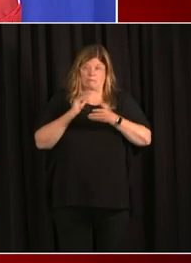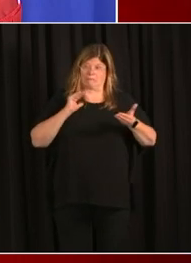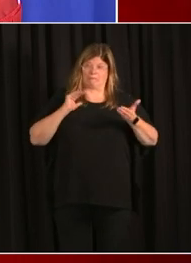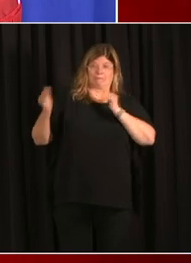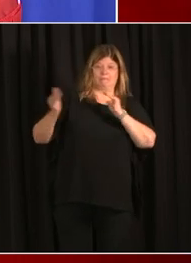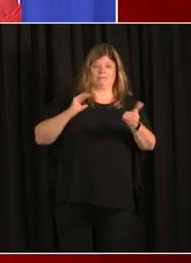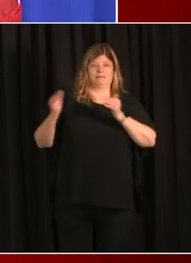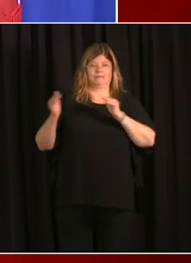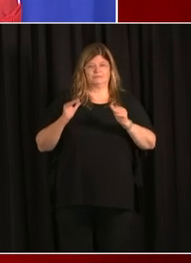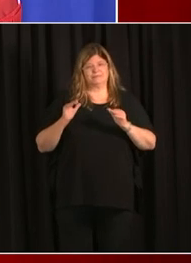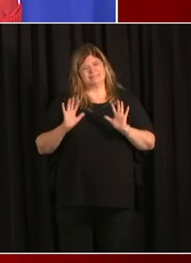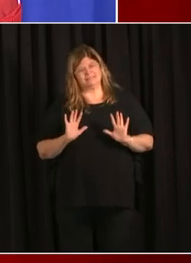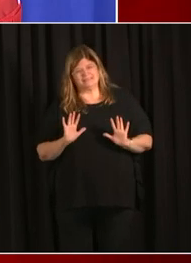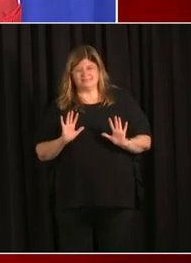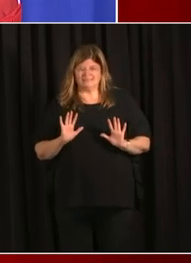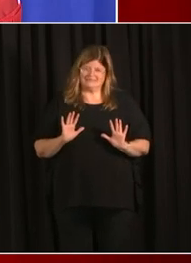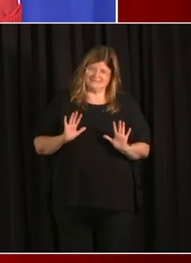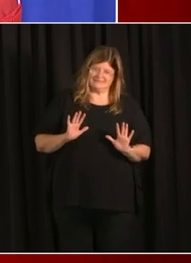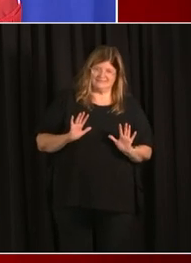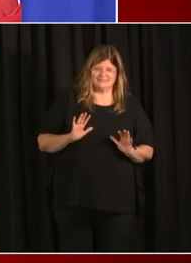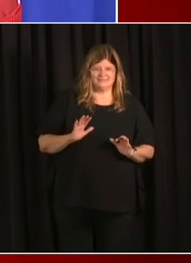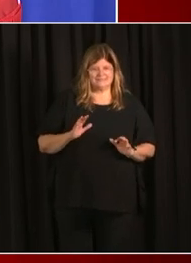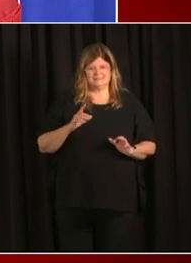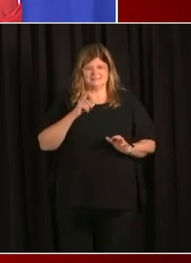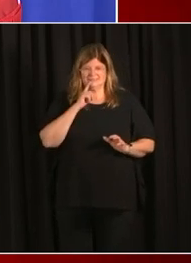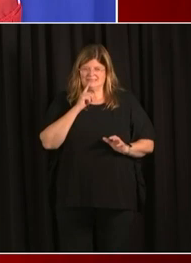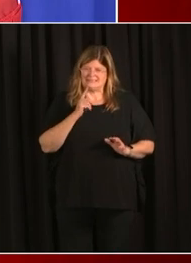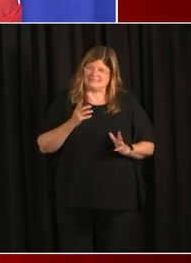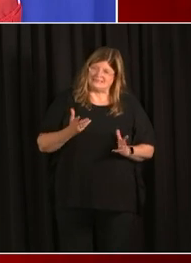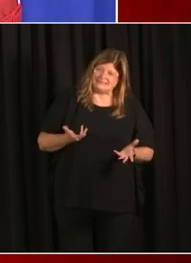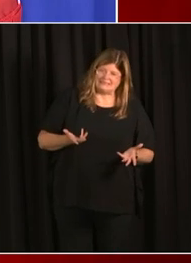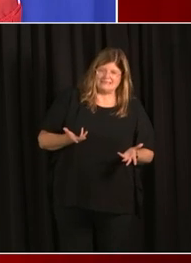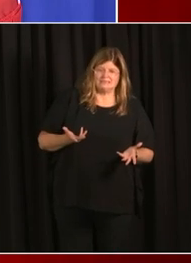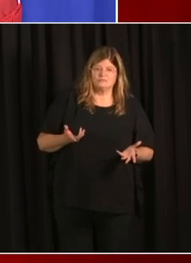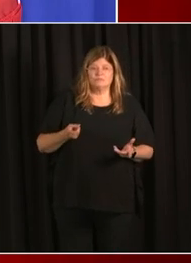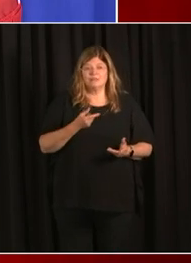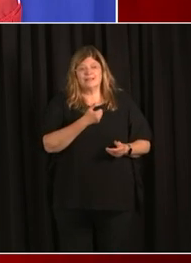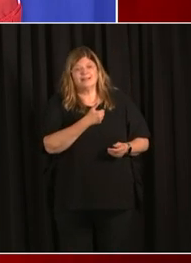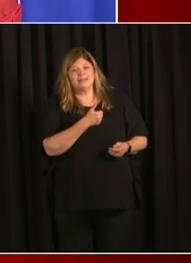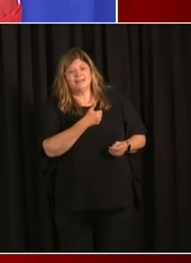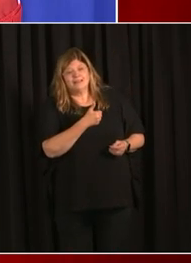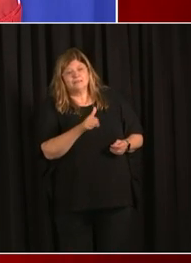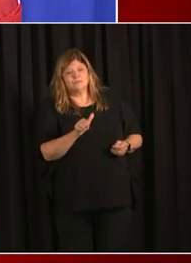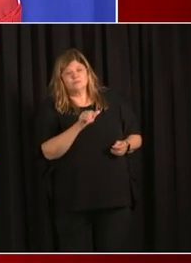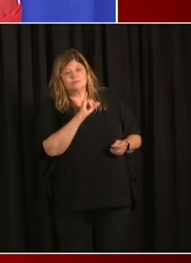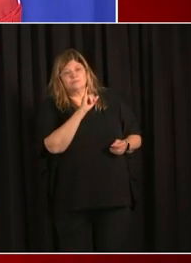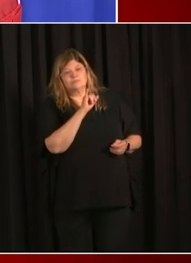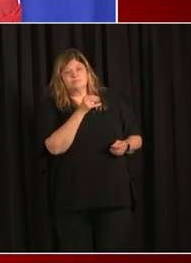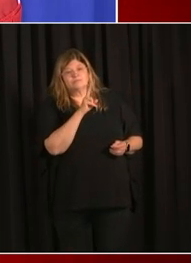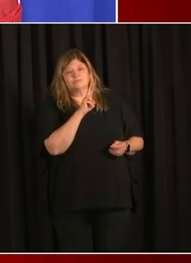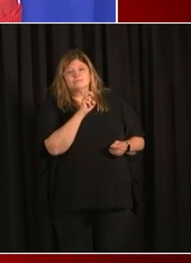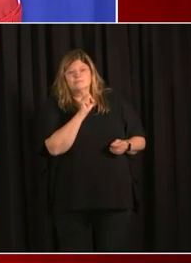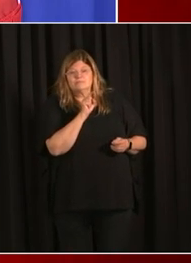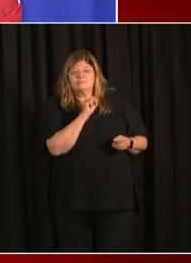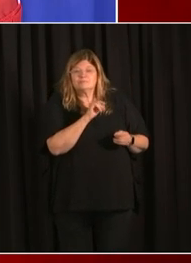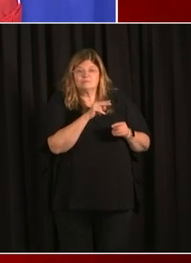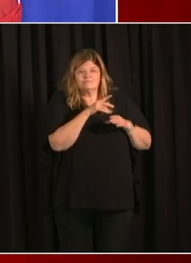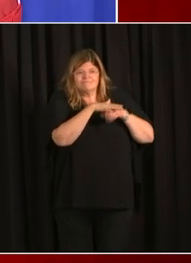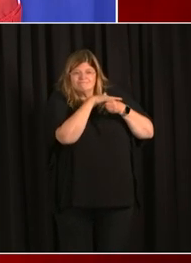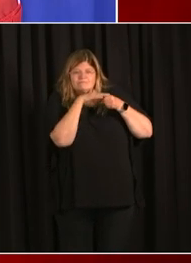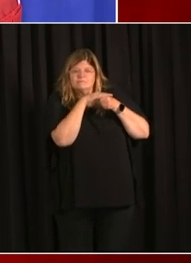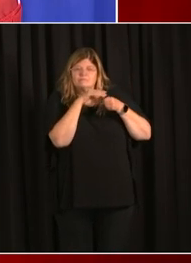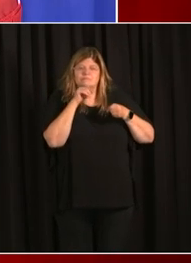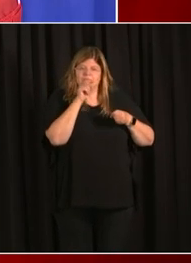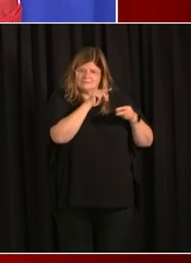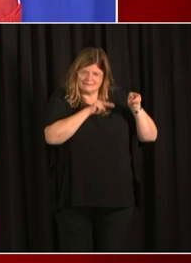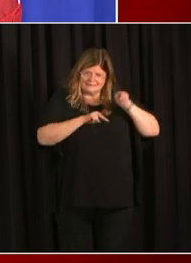and oranges, so to speak. But are there any other jurisdictions that you've looked to for lessons as we're